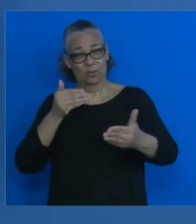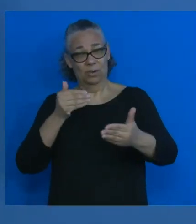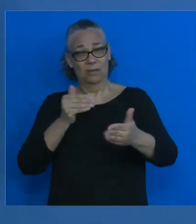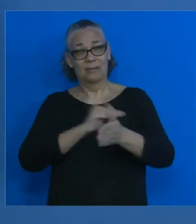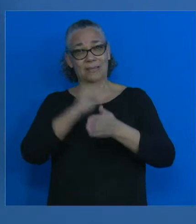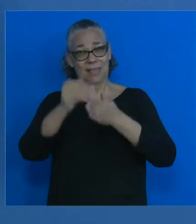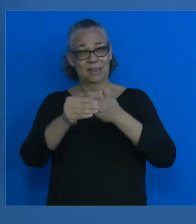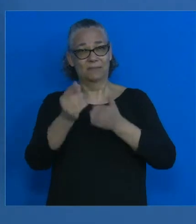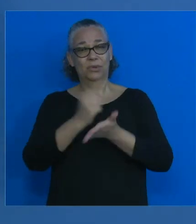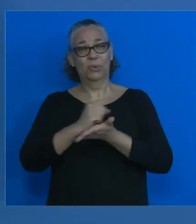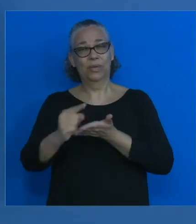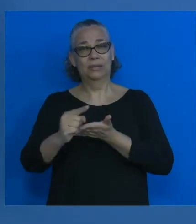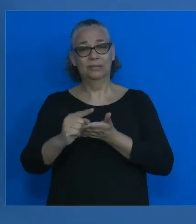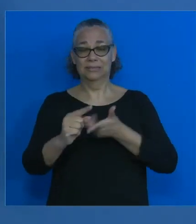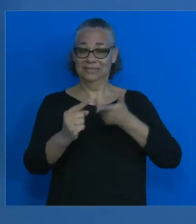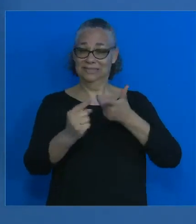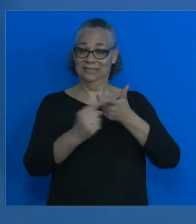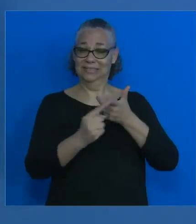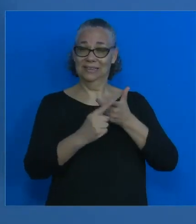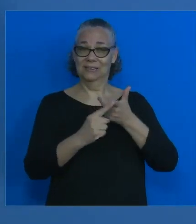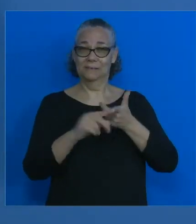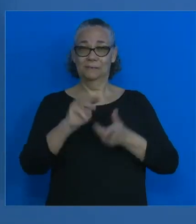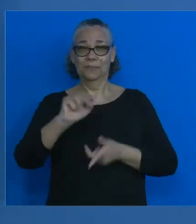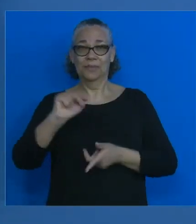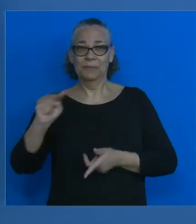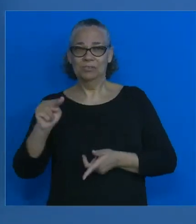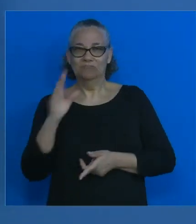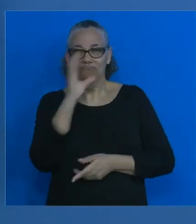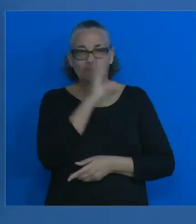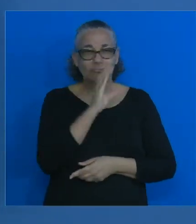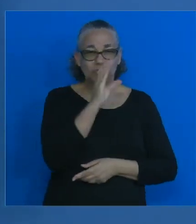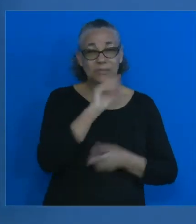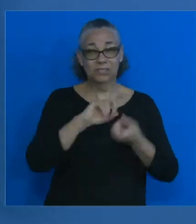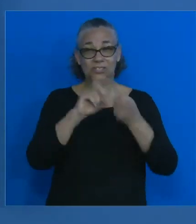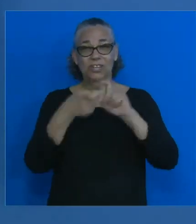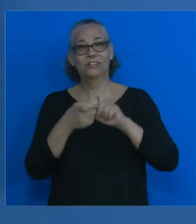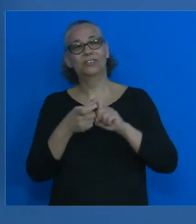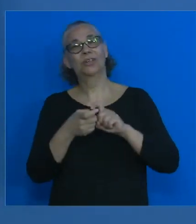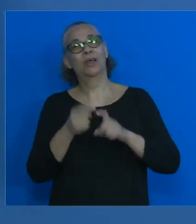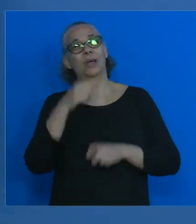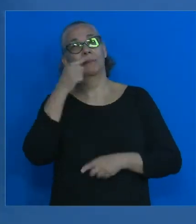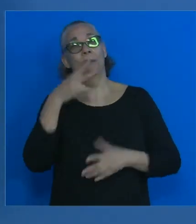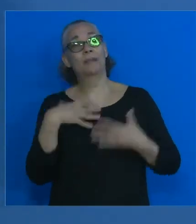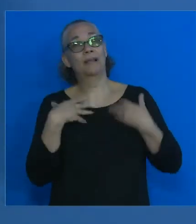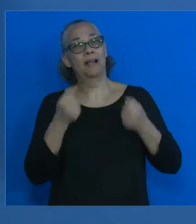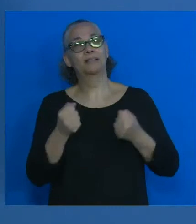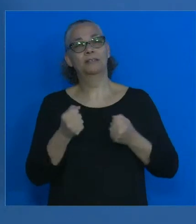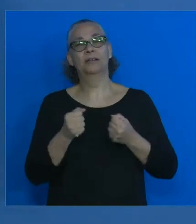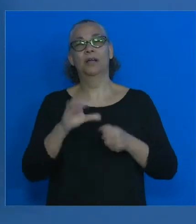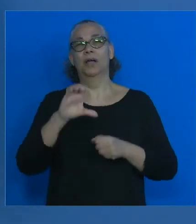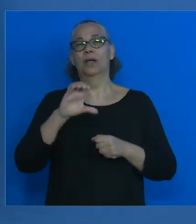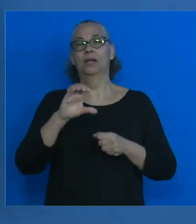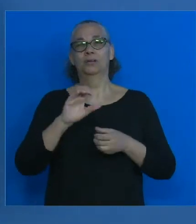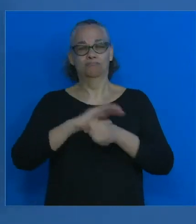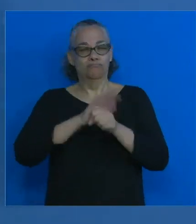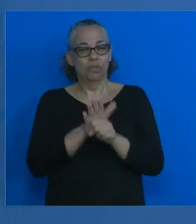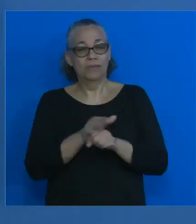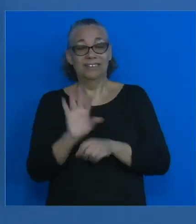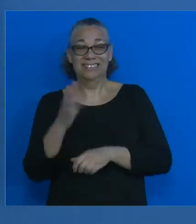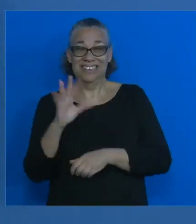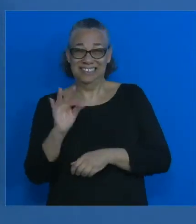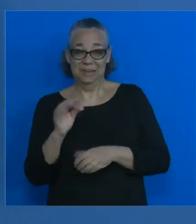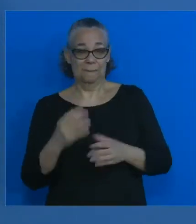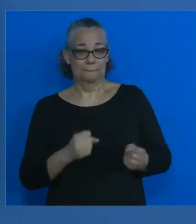concerning this. Second, the ministry will seek changes to the Public Health COVID-19 Emergency Powers Number 3